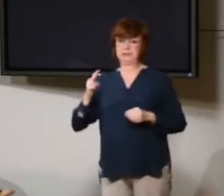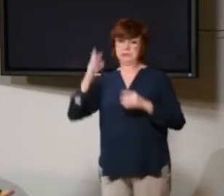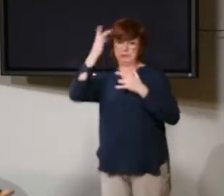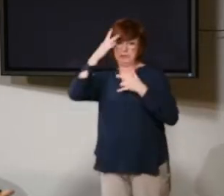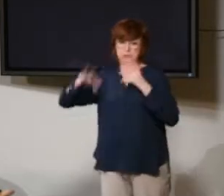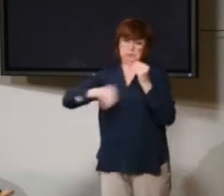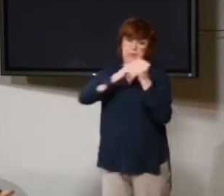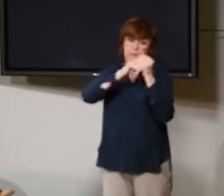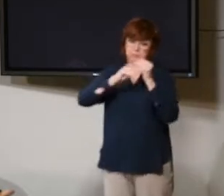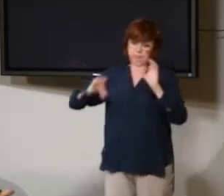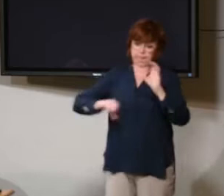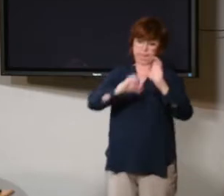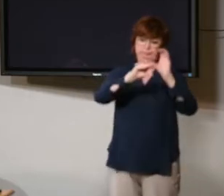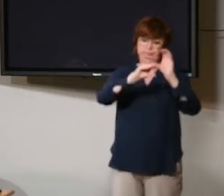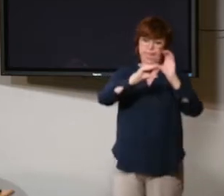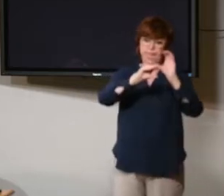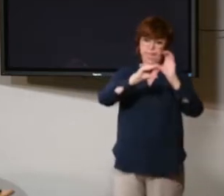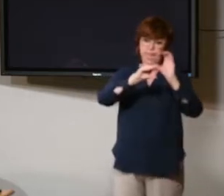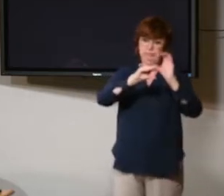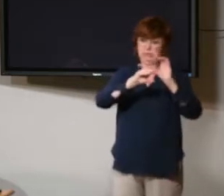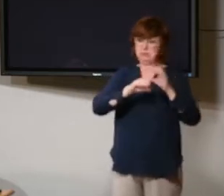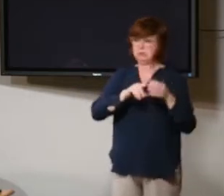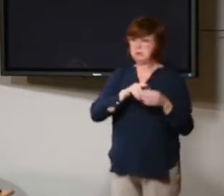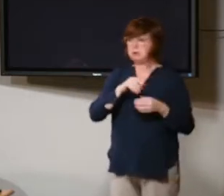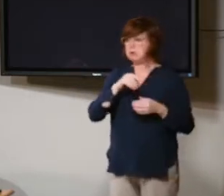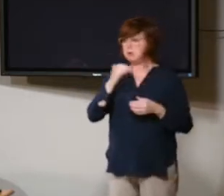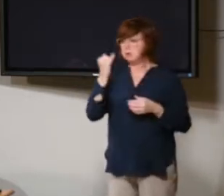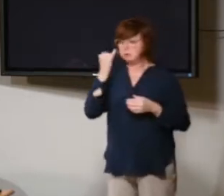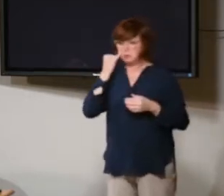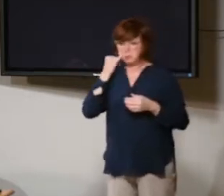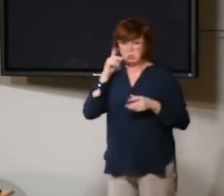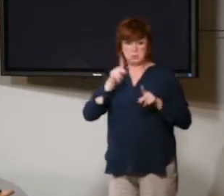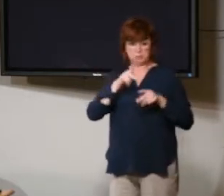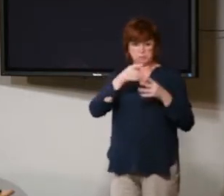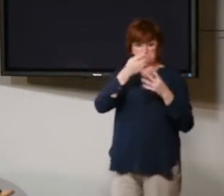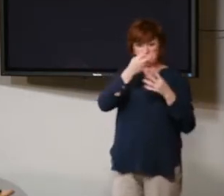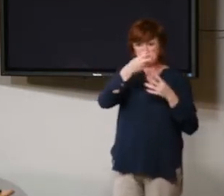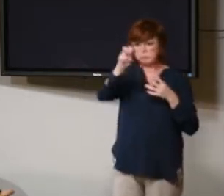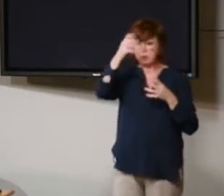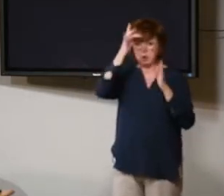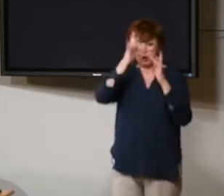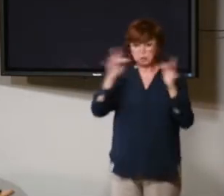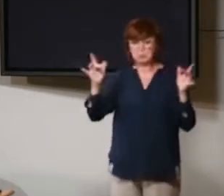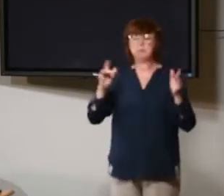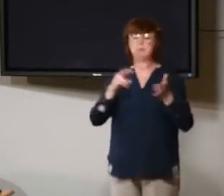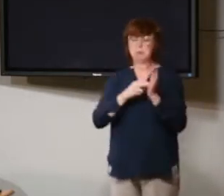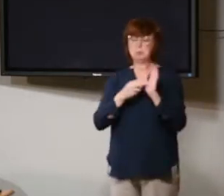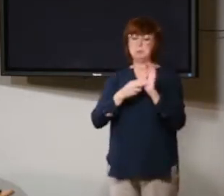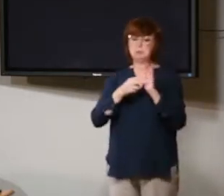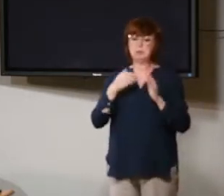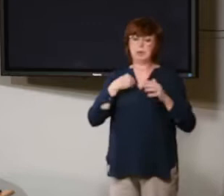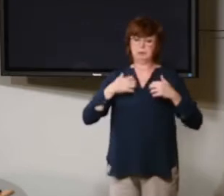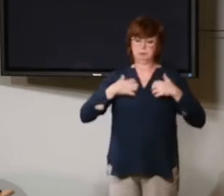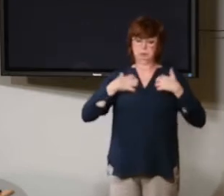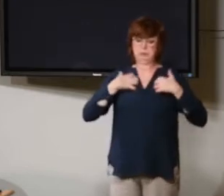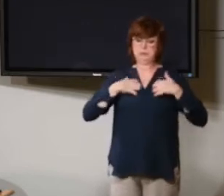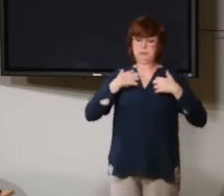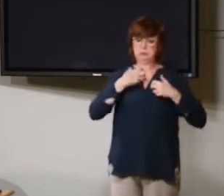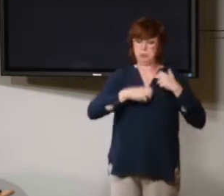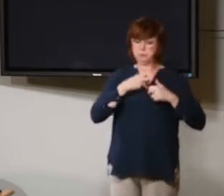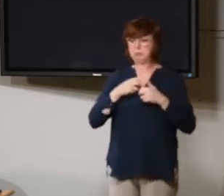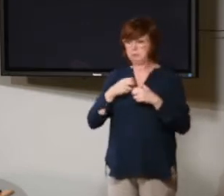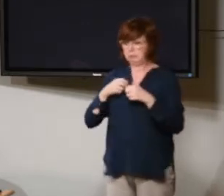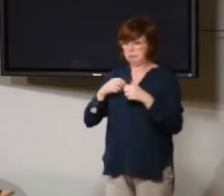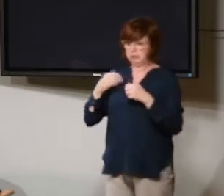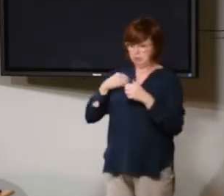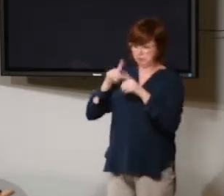all hospitalizations where there's a respiratory component, they are screened for COVID-19, which is good. And of course, our